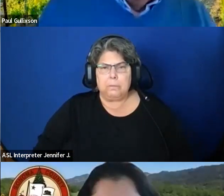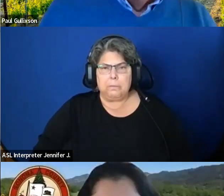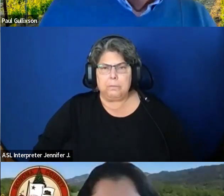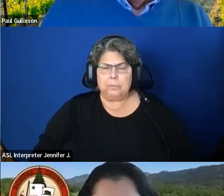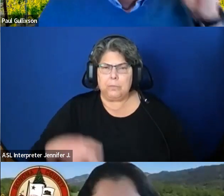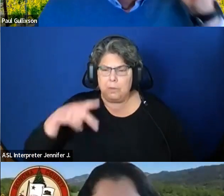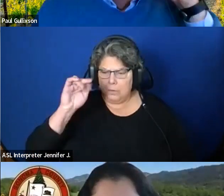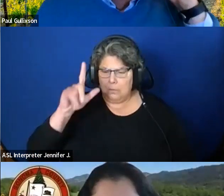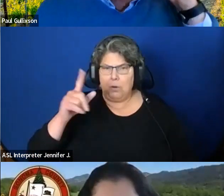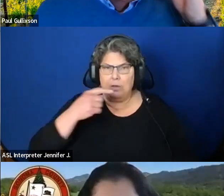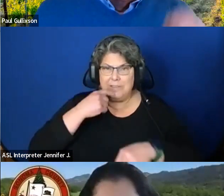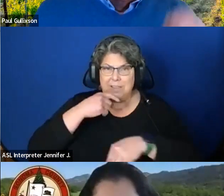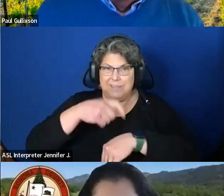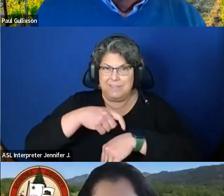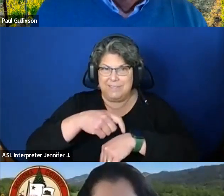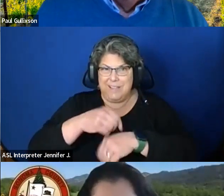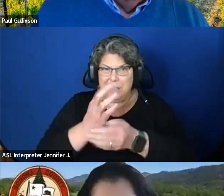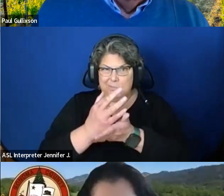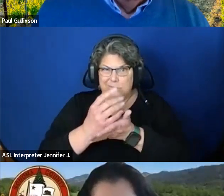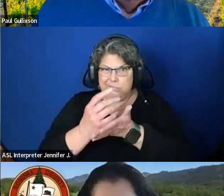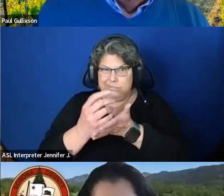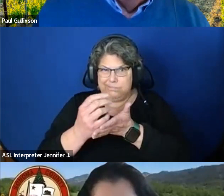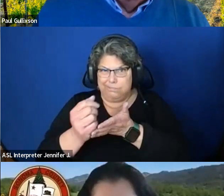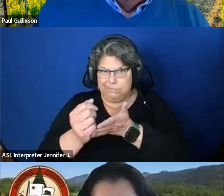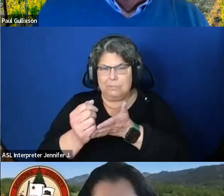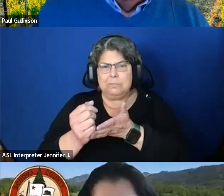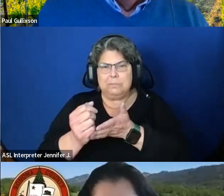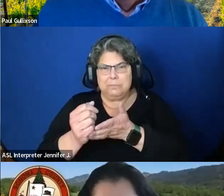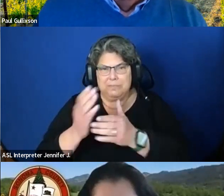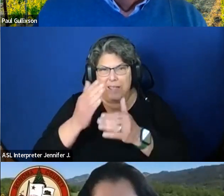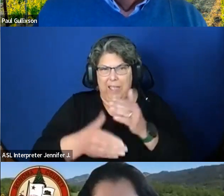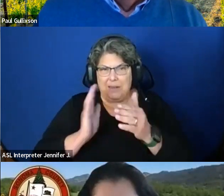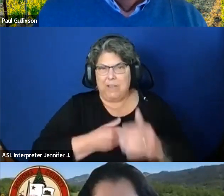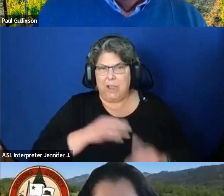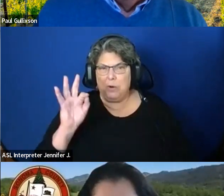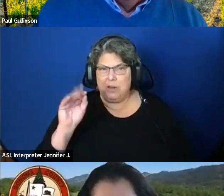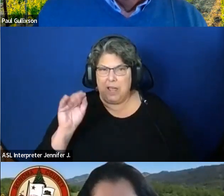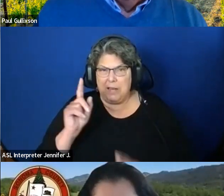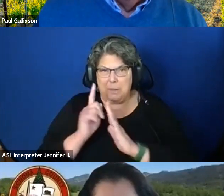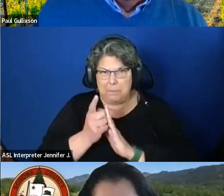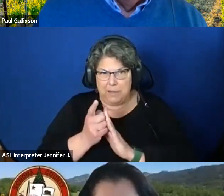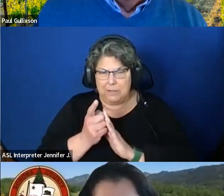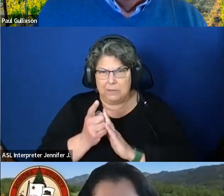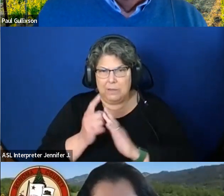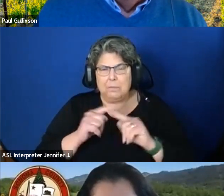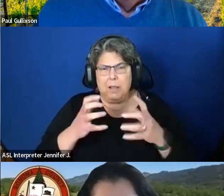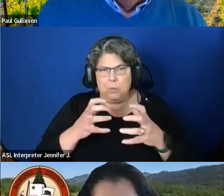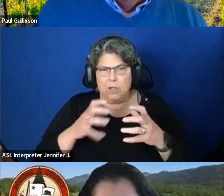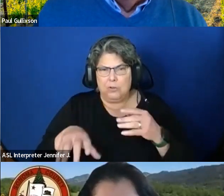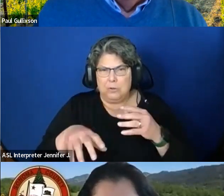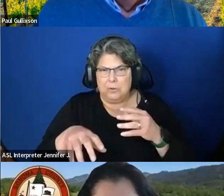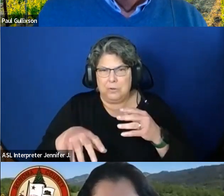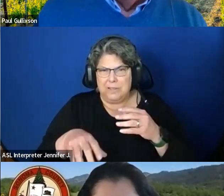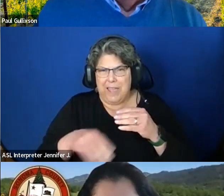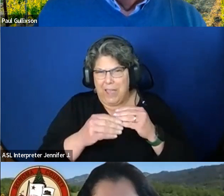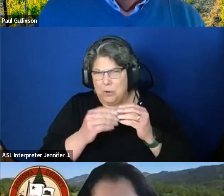Okay, we're almost getting to the bottom of the hour and the end of our 90 minutes, but we have just, I'll try to squeeze in